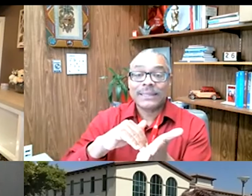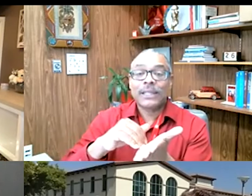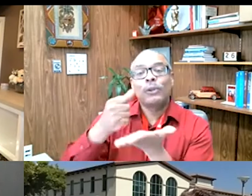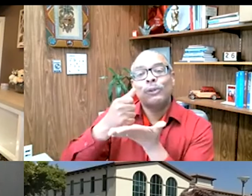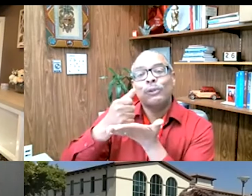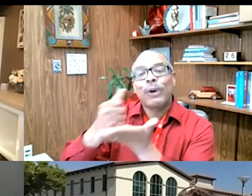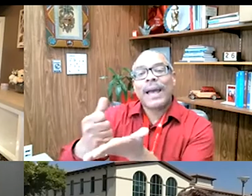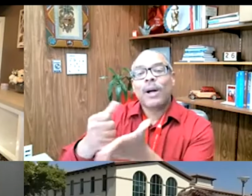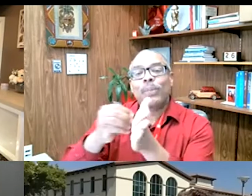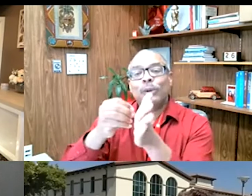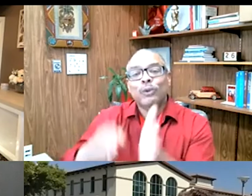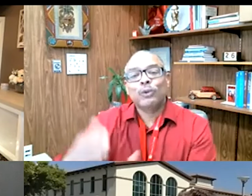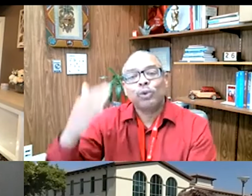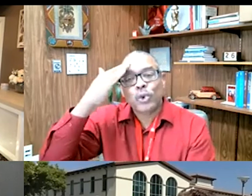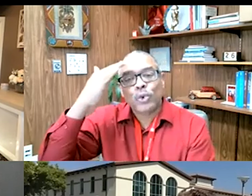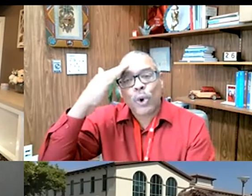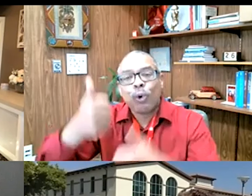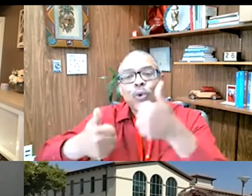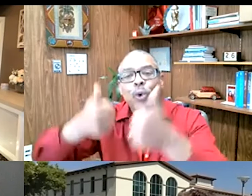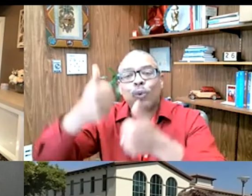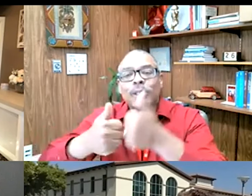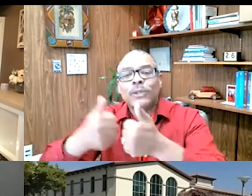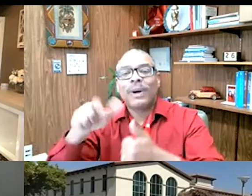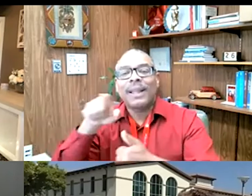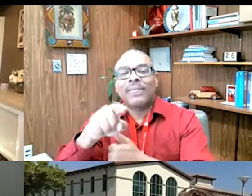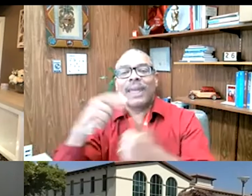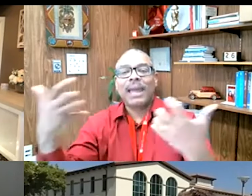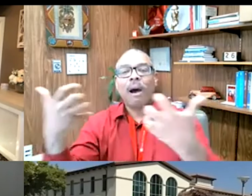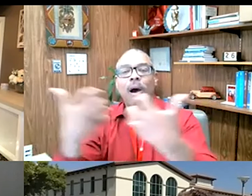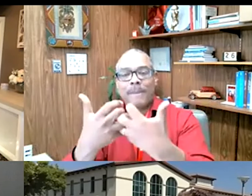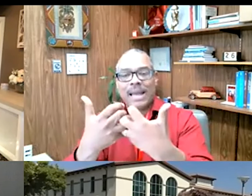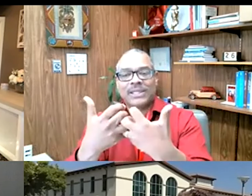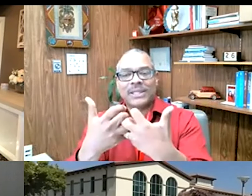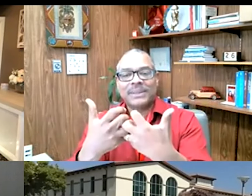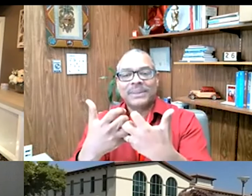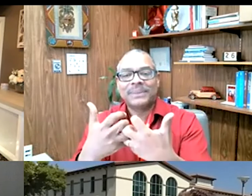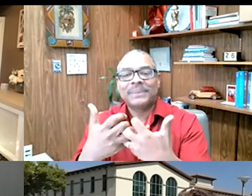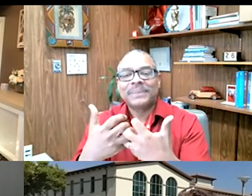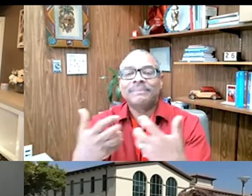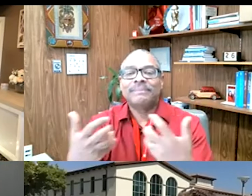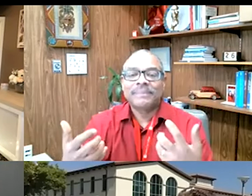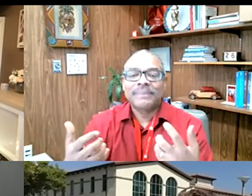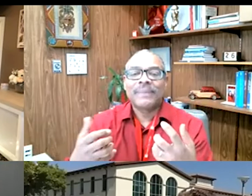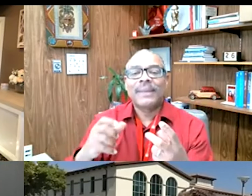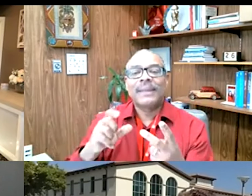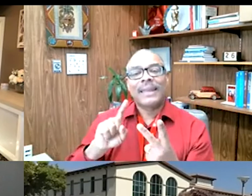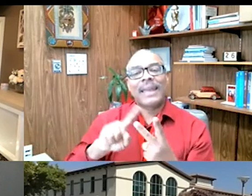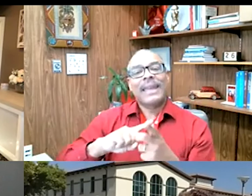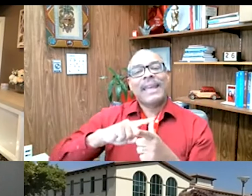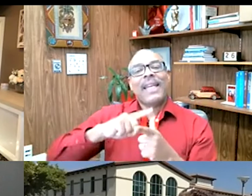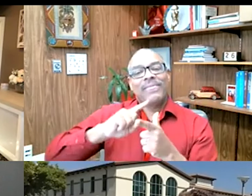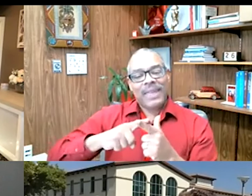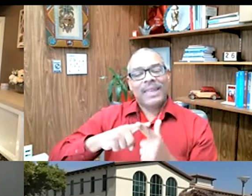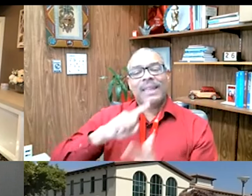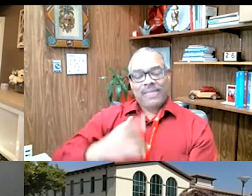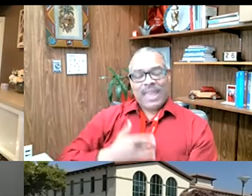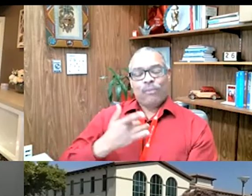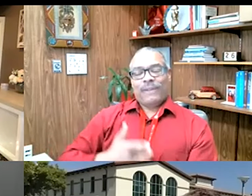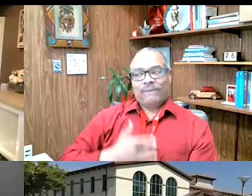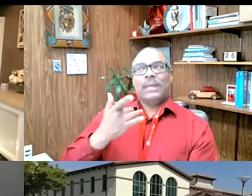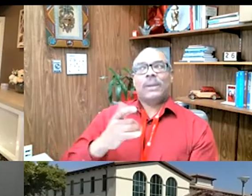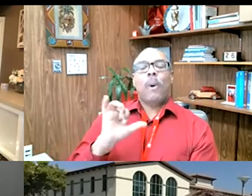the SLO again to help the student know which they're trying to accommodate, which